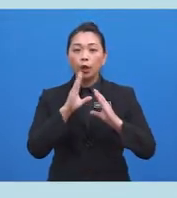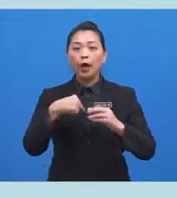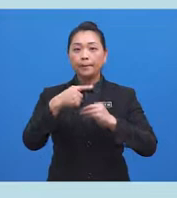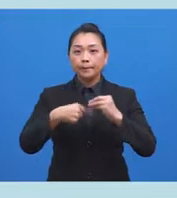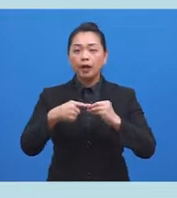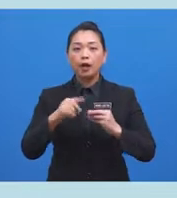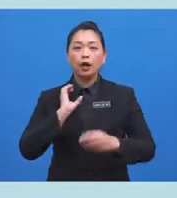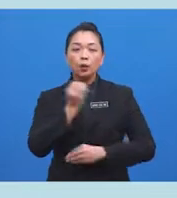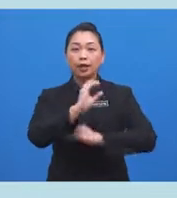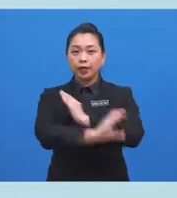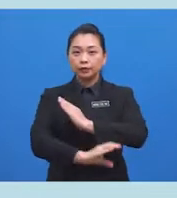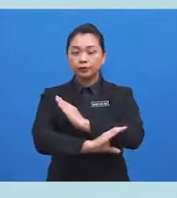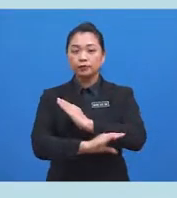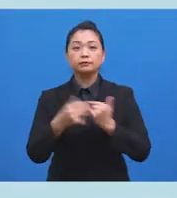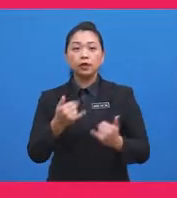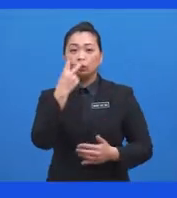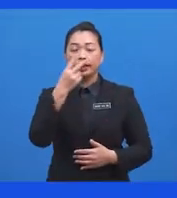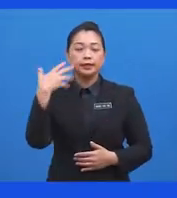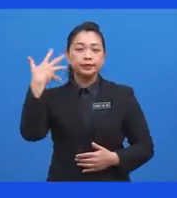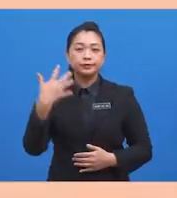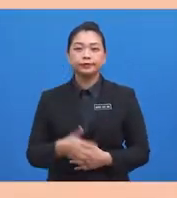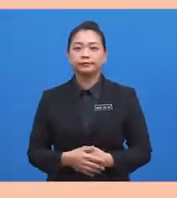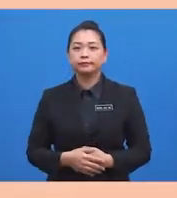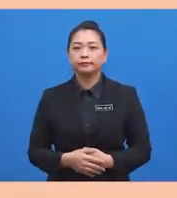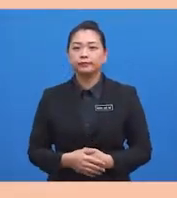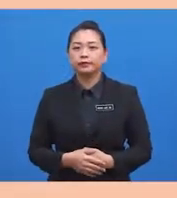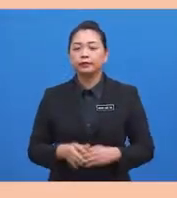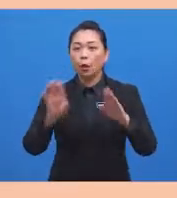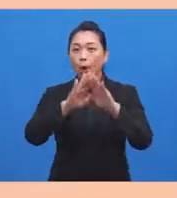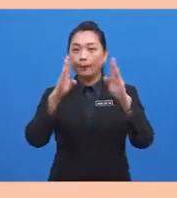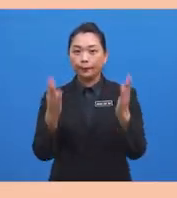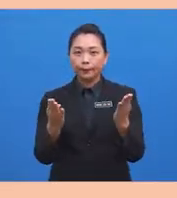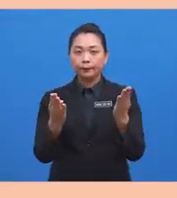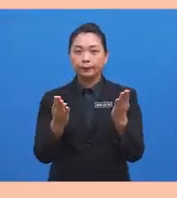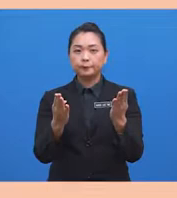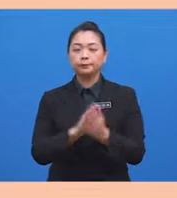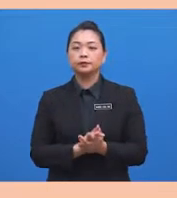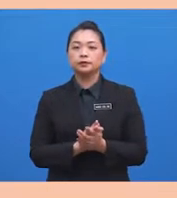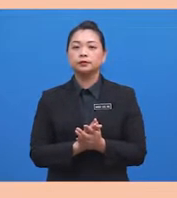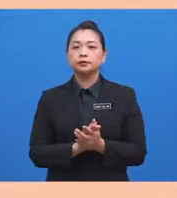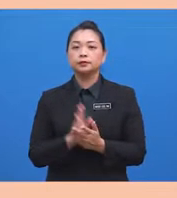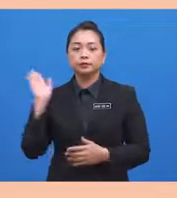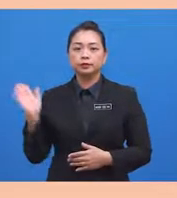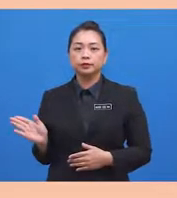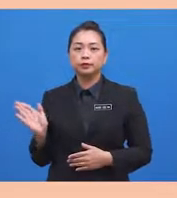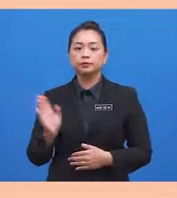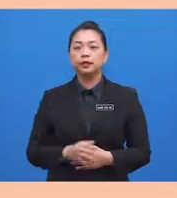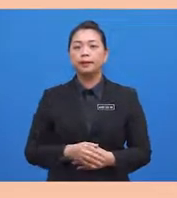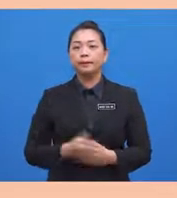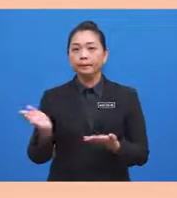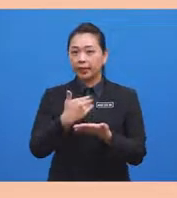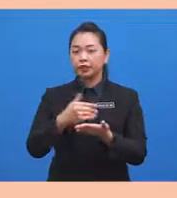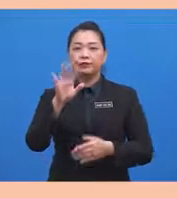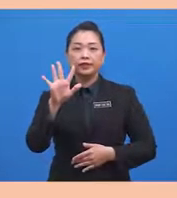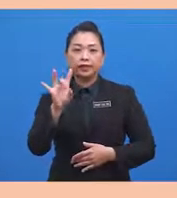read a brief history of hip-hop. Now open your textbook, Full Blast Plus for Students book, to